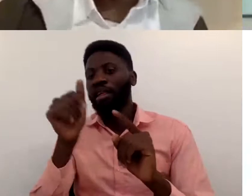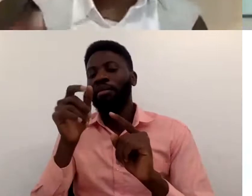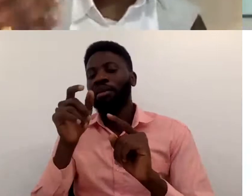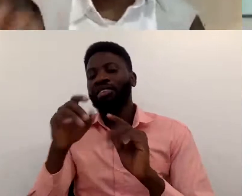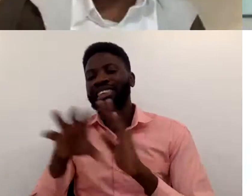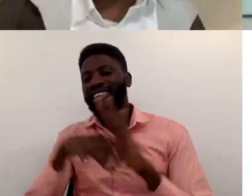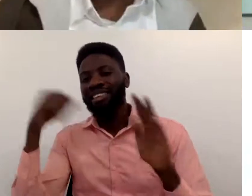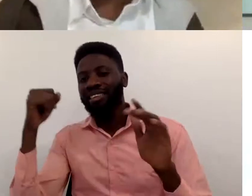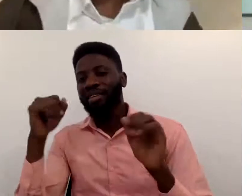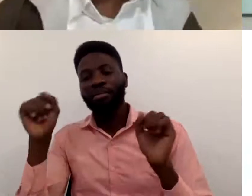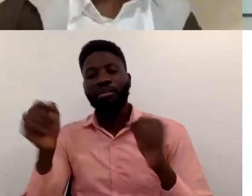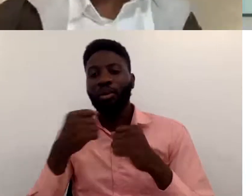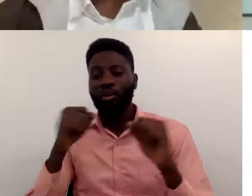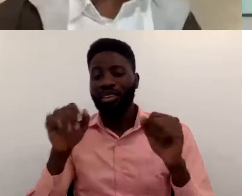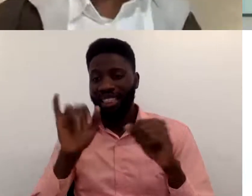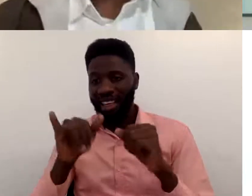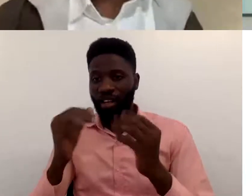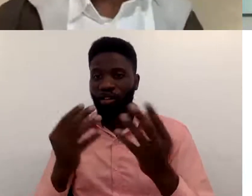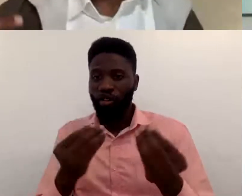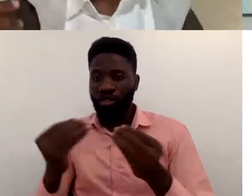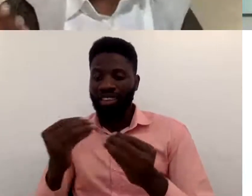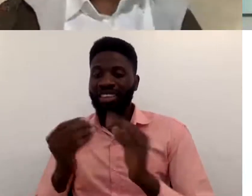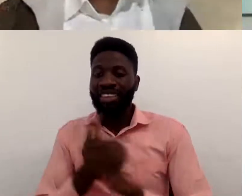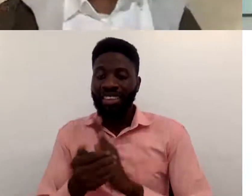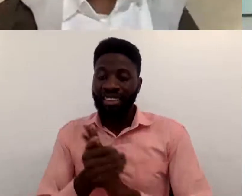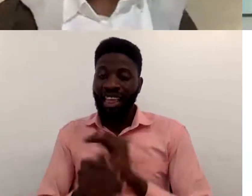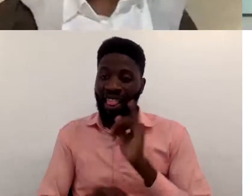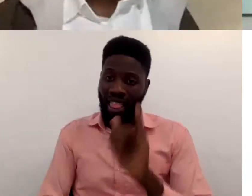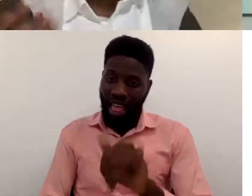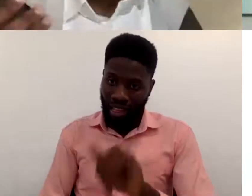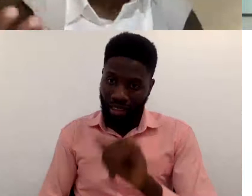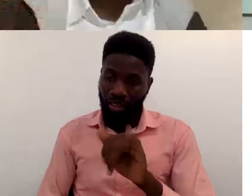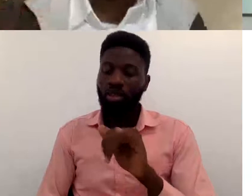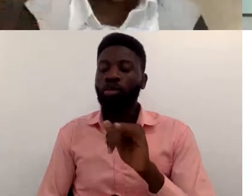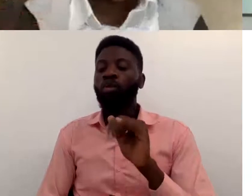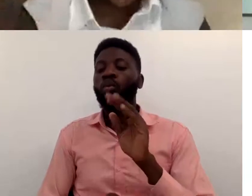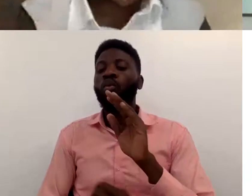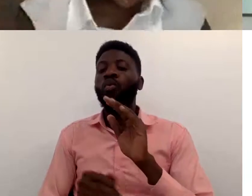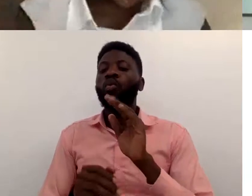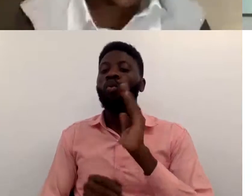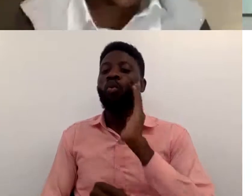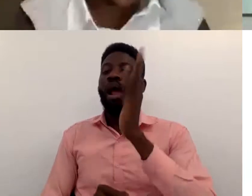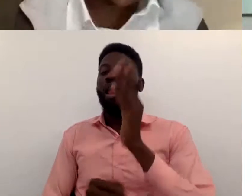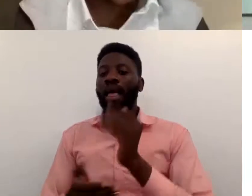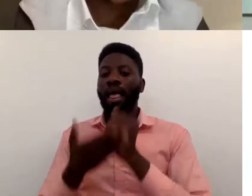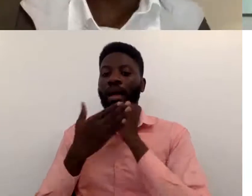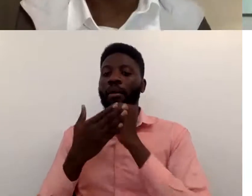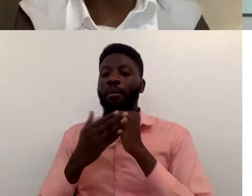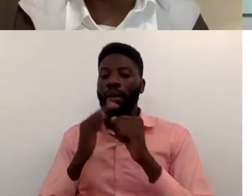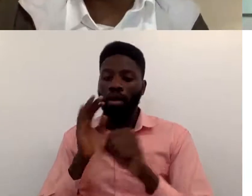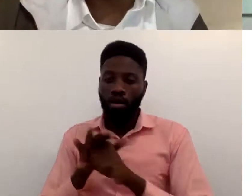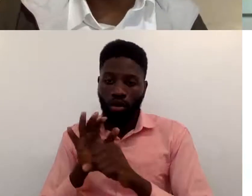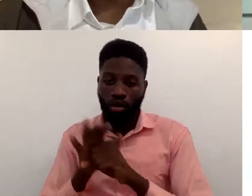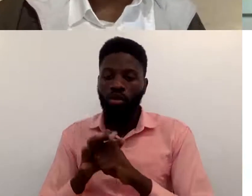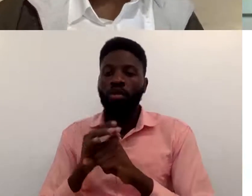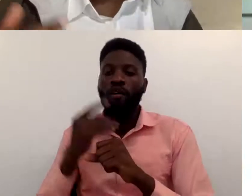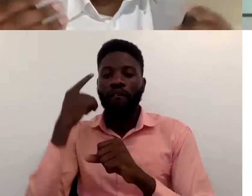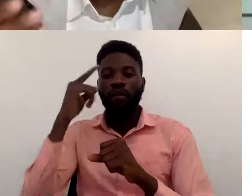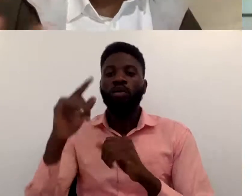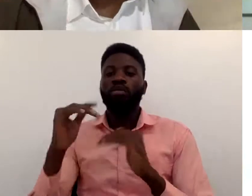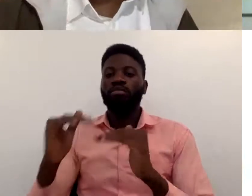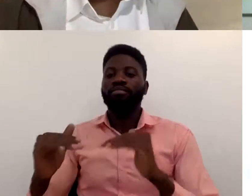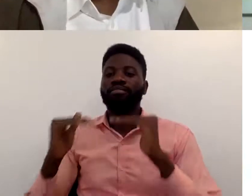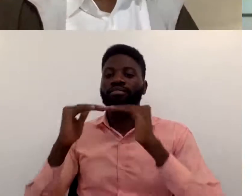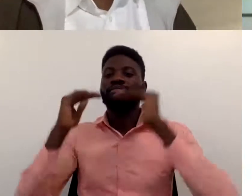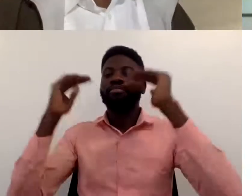education-wise. So that soft skill will come in handy a long way so as to take you to the next career level,